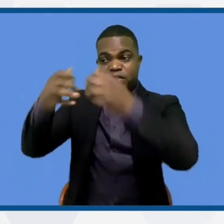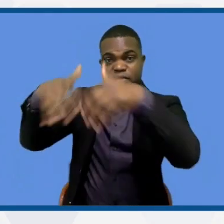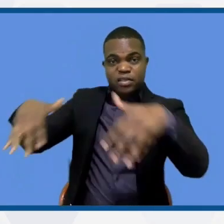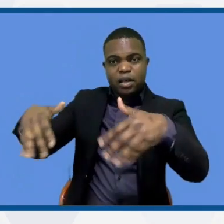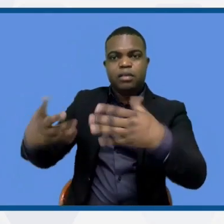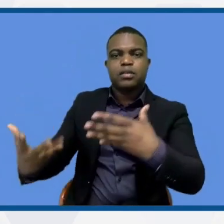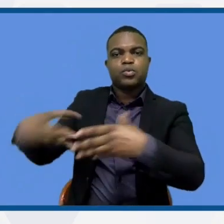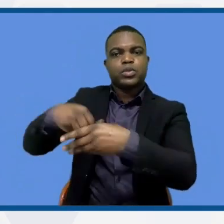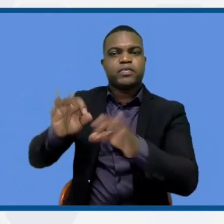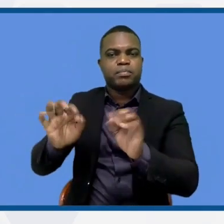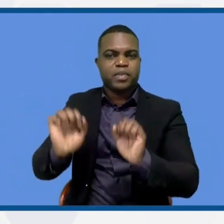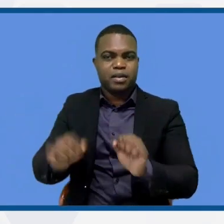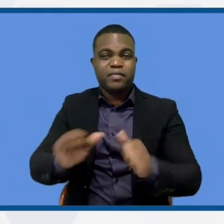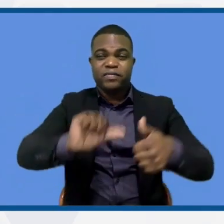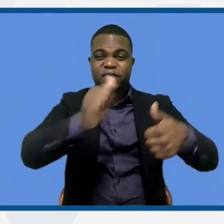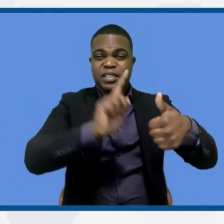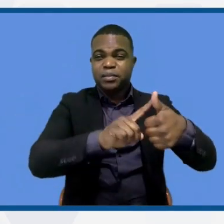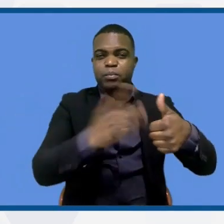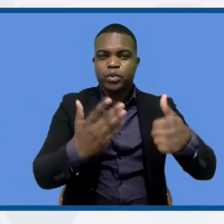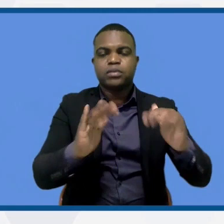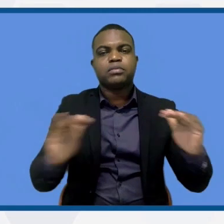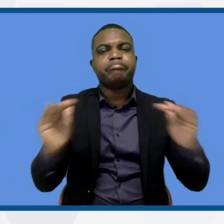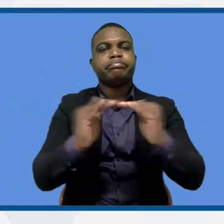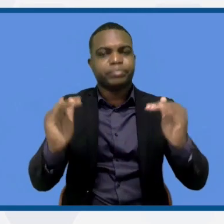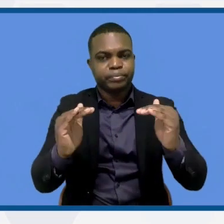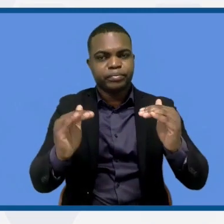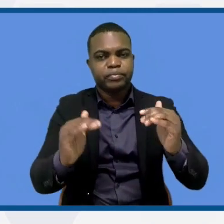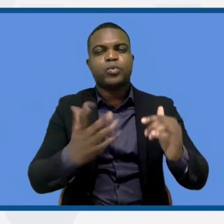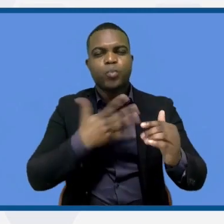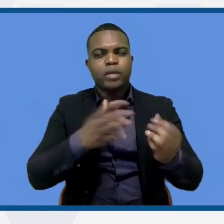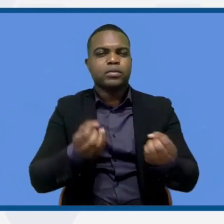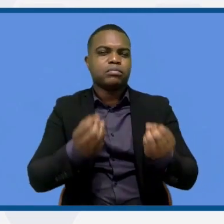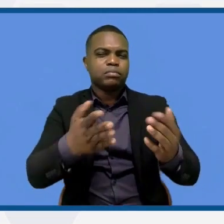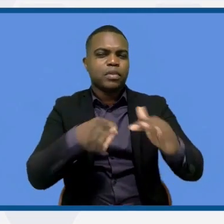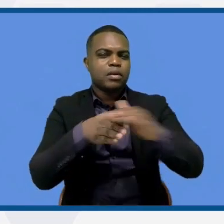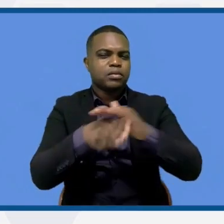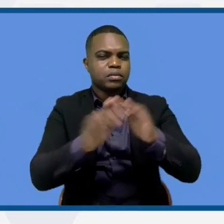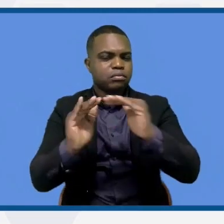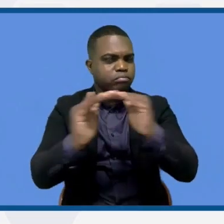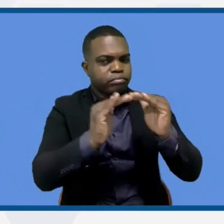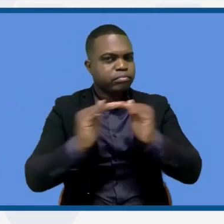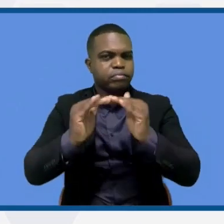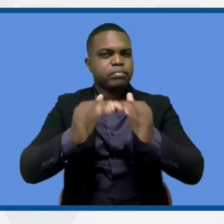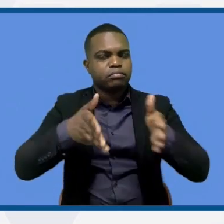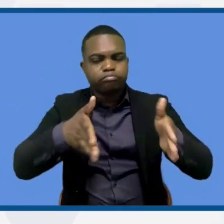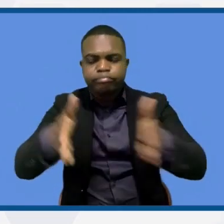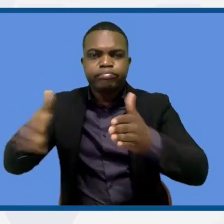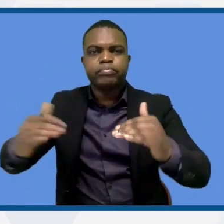access to users, or thinking about users and not thinking about the infrastructure,